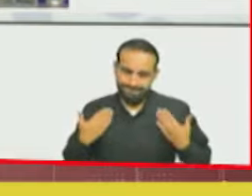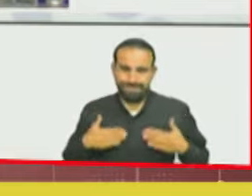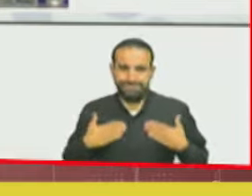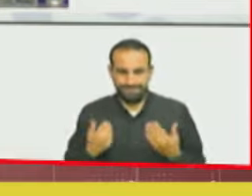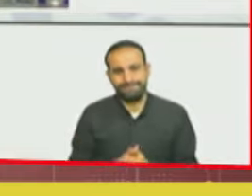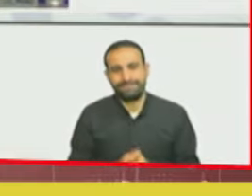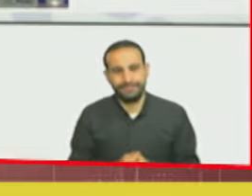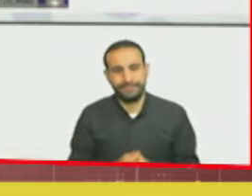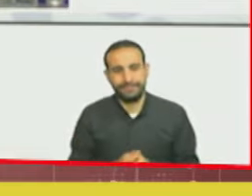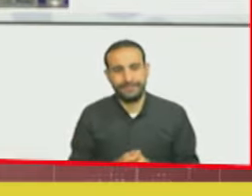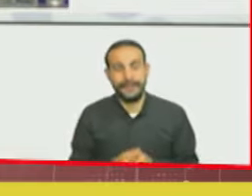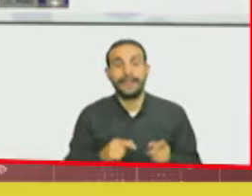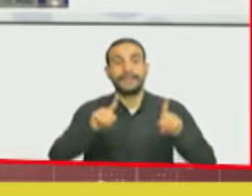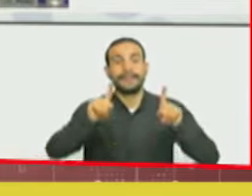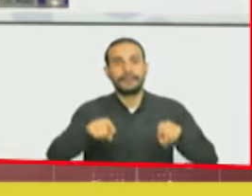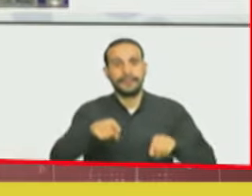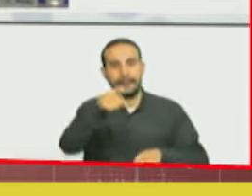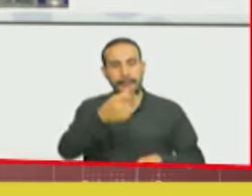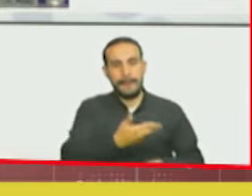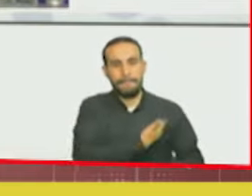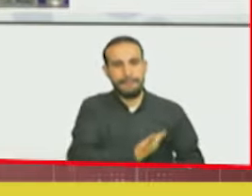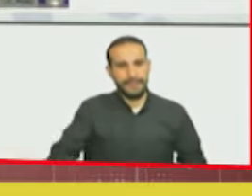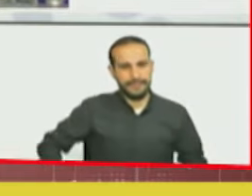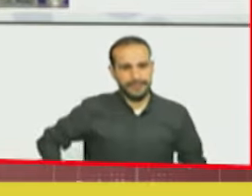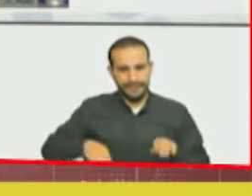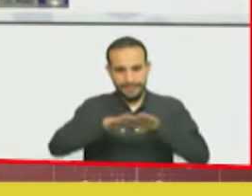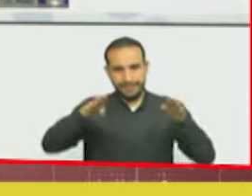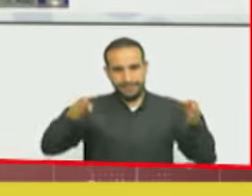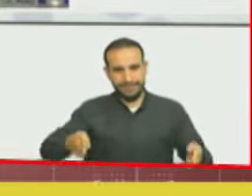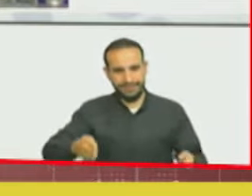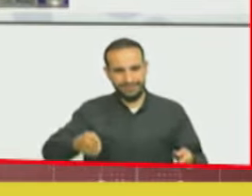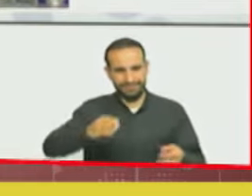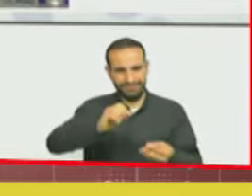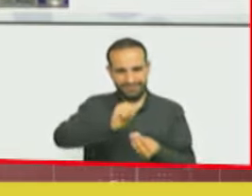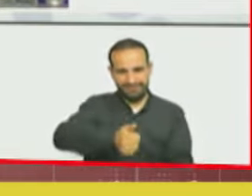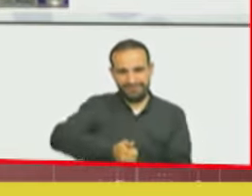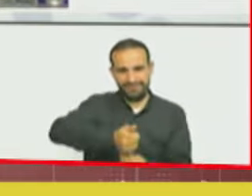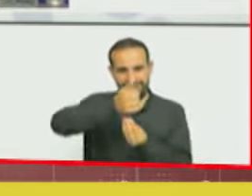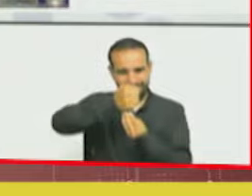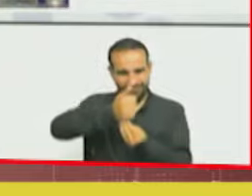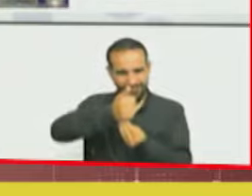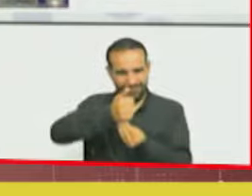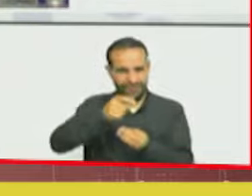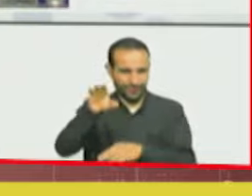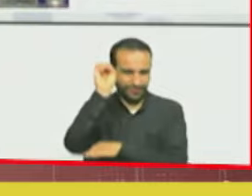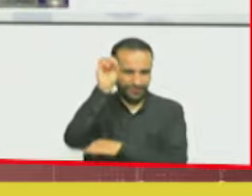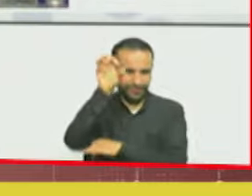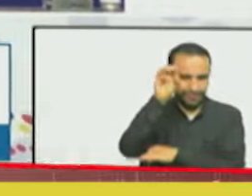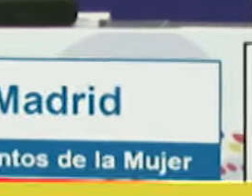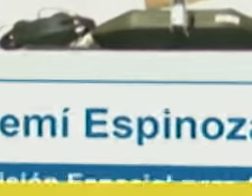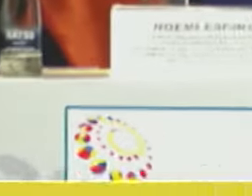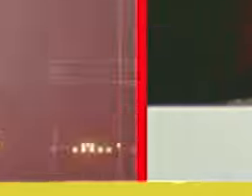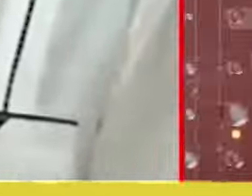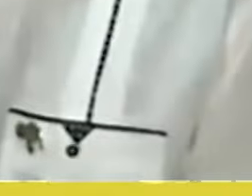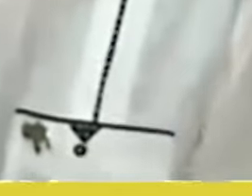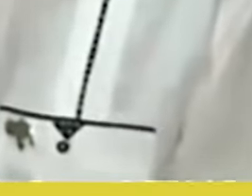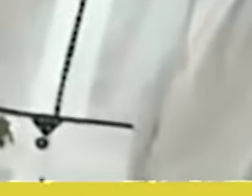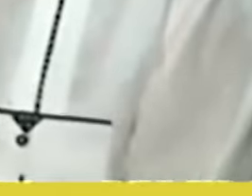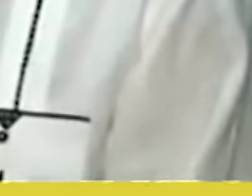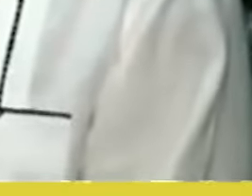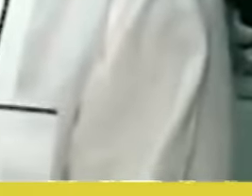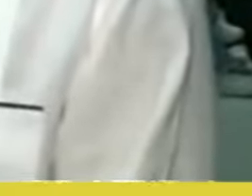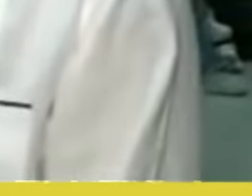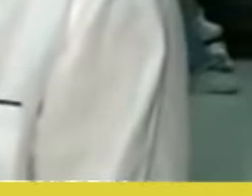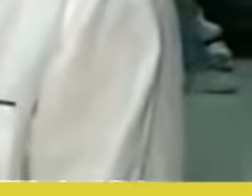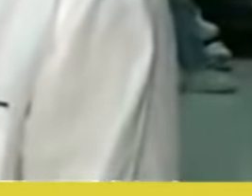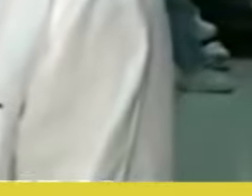representatives of the countries. And to talk about more about these issues, we have about the countries, we have the